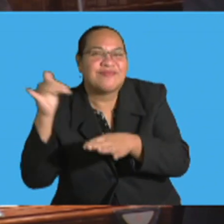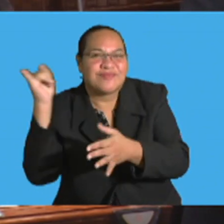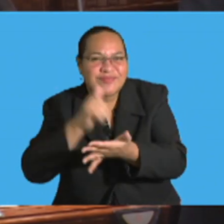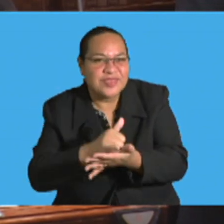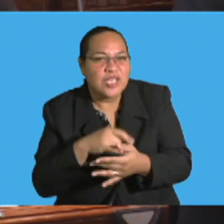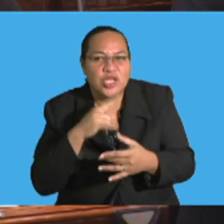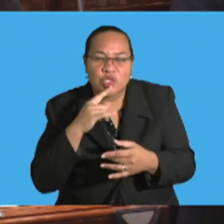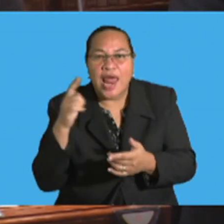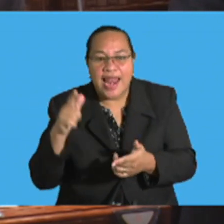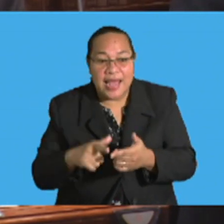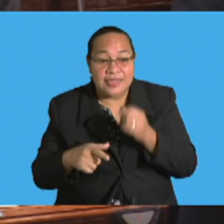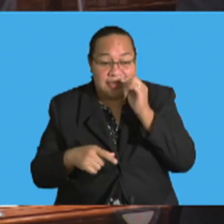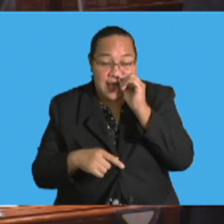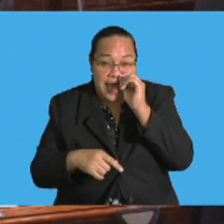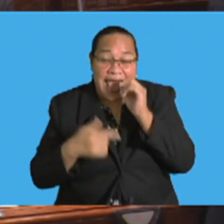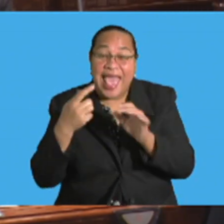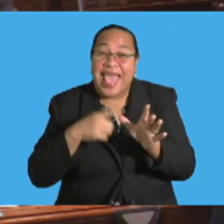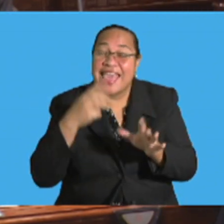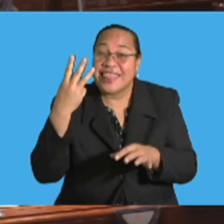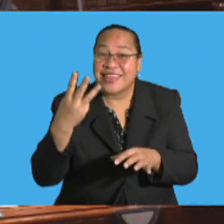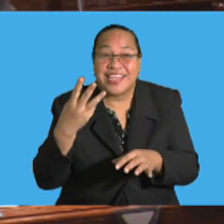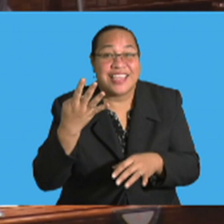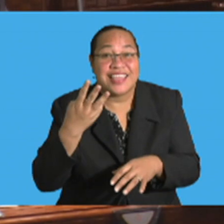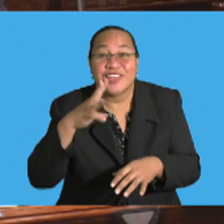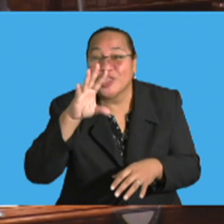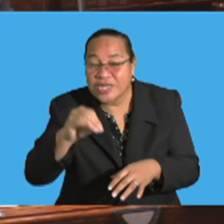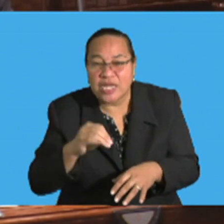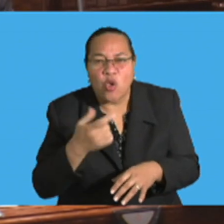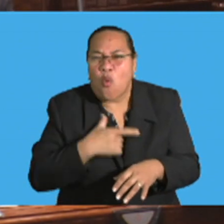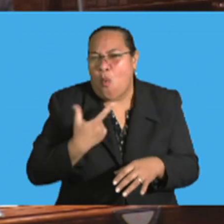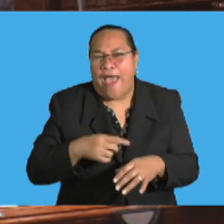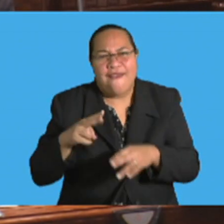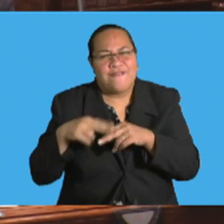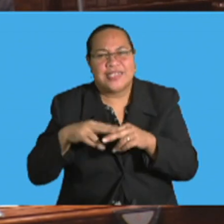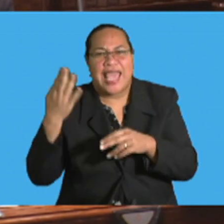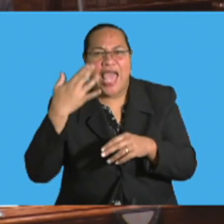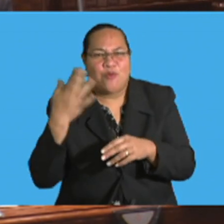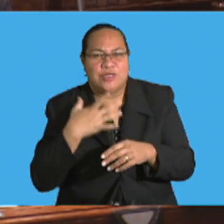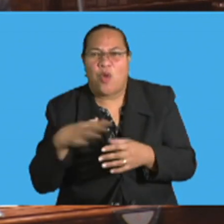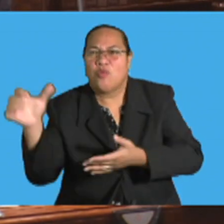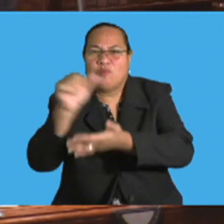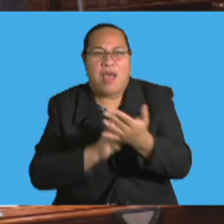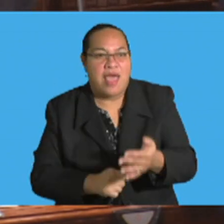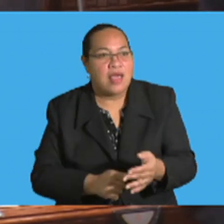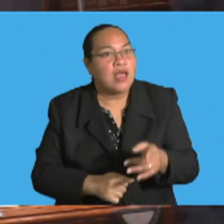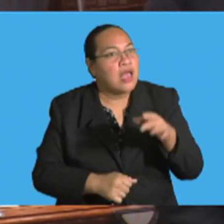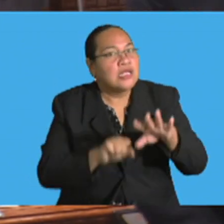using the same A330 platform. So why did Fiji Airways react this manner to buy something that Singapore Airlines did not